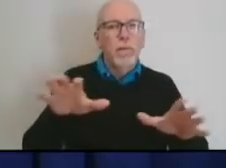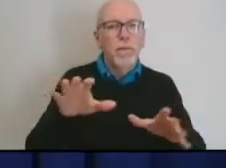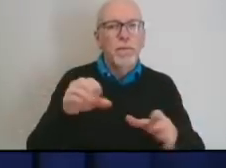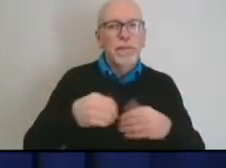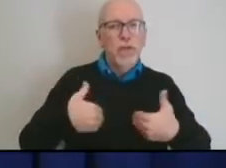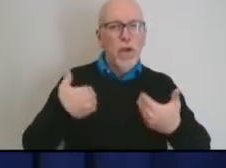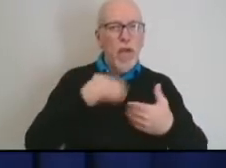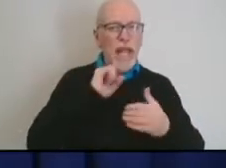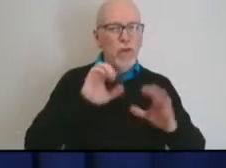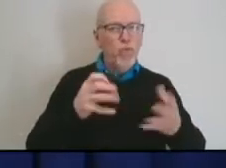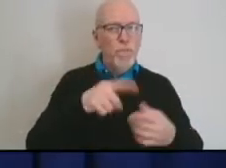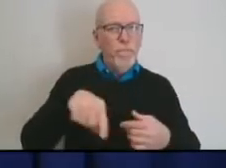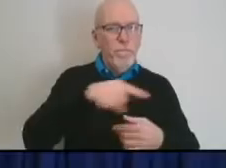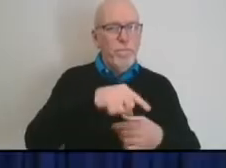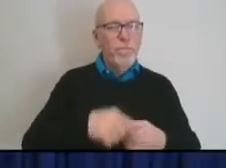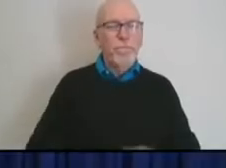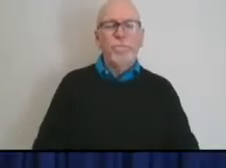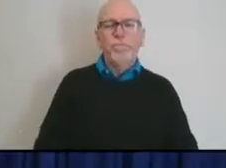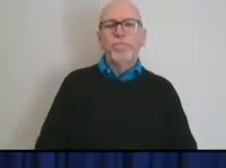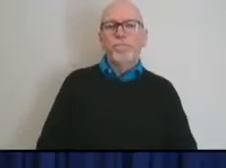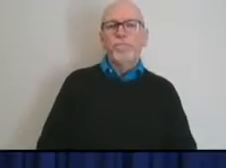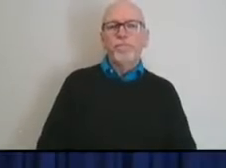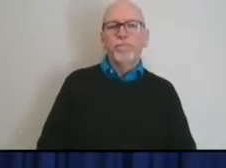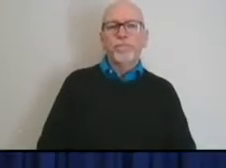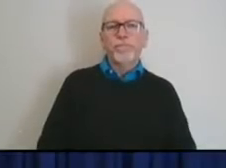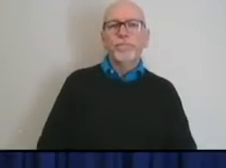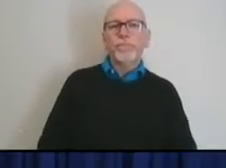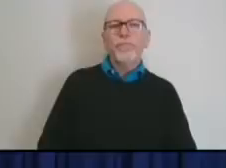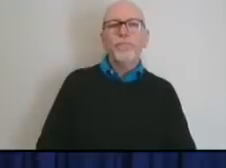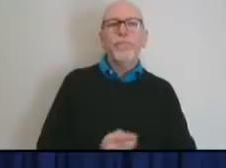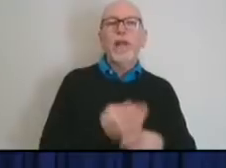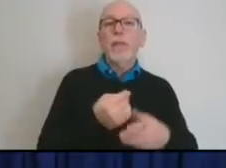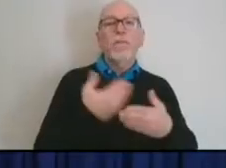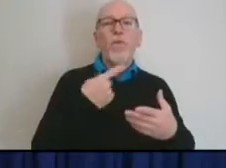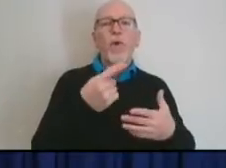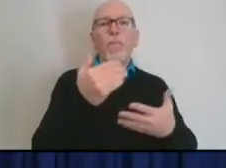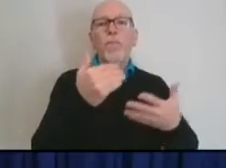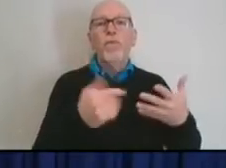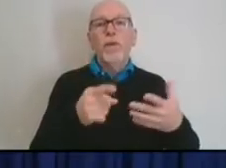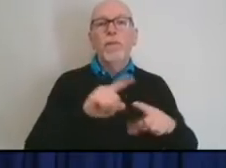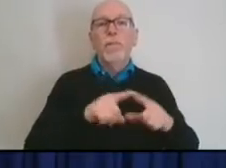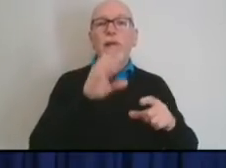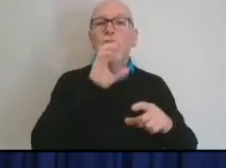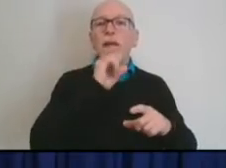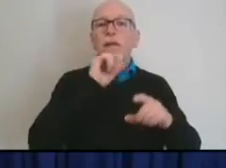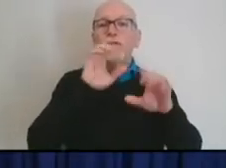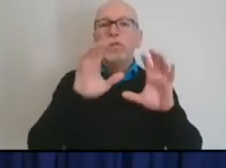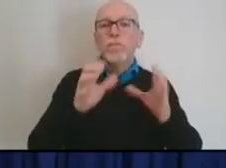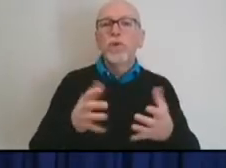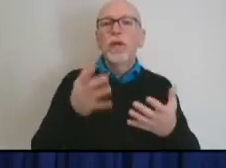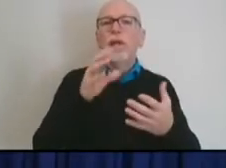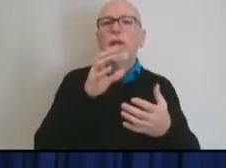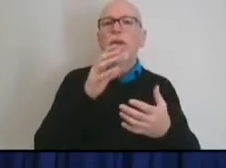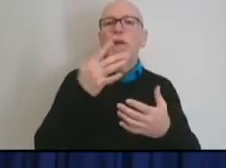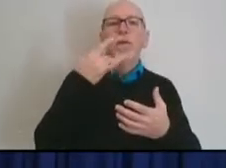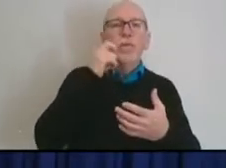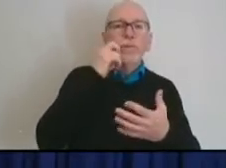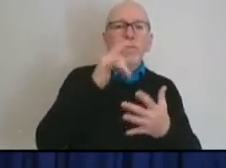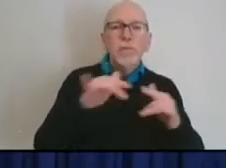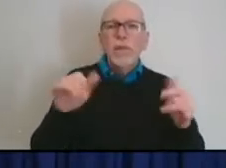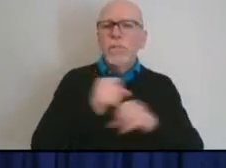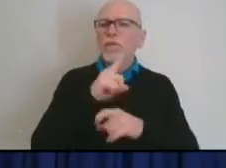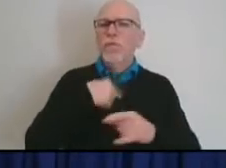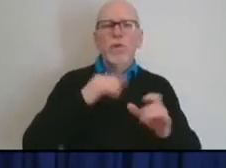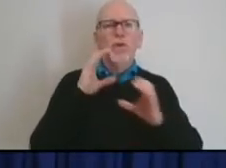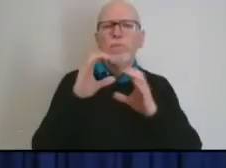age group again. And we have, before you move on to the demographics and making sure that we're communicating, and mobile